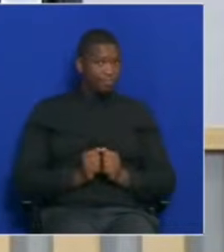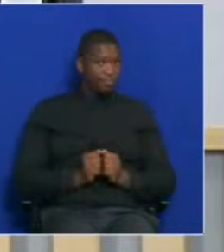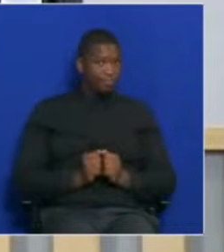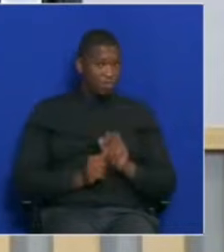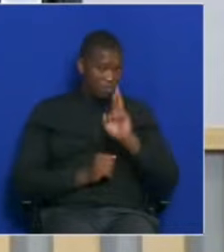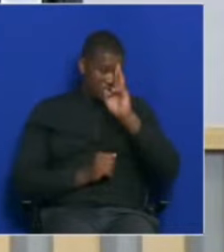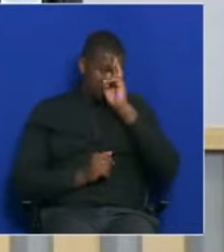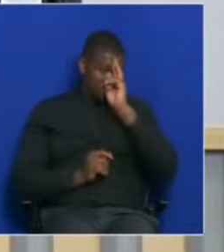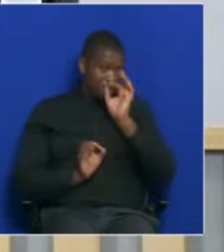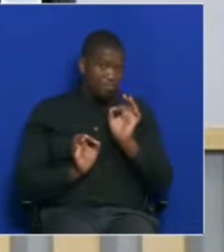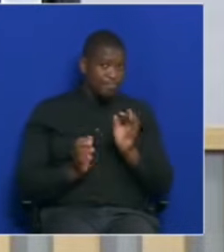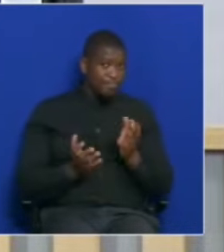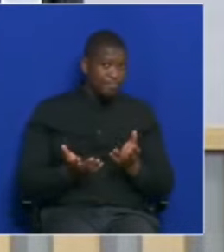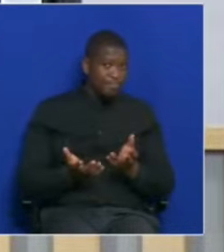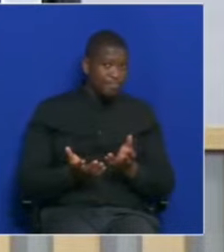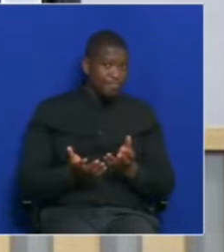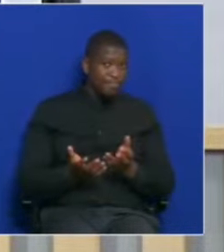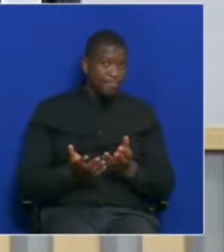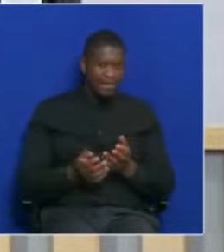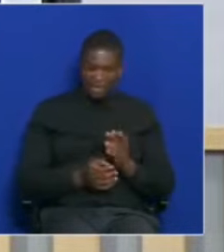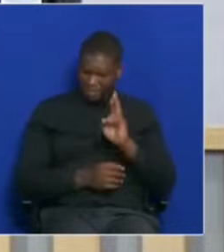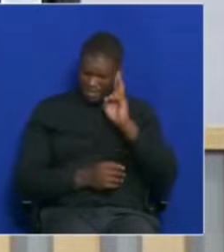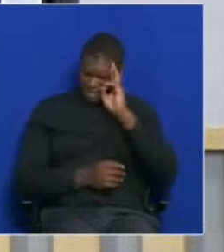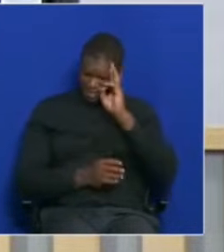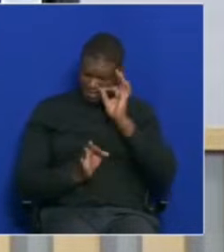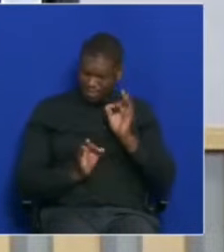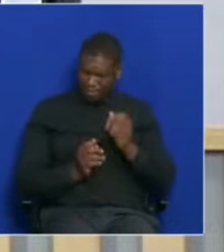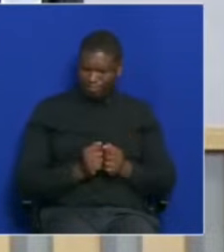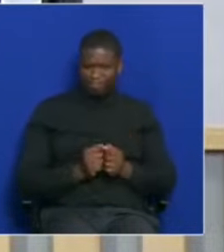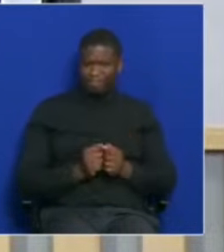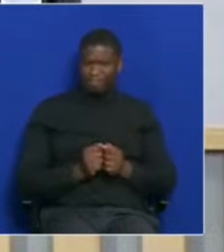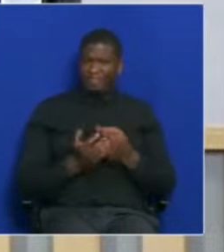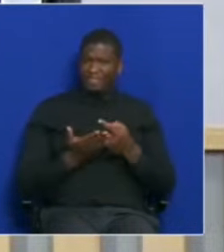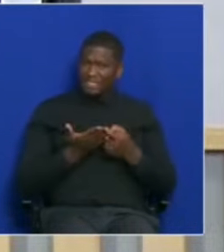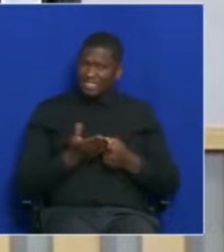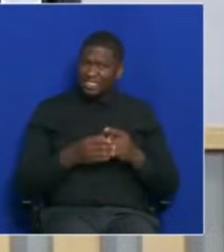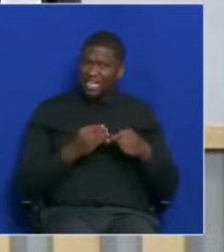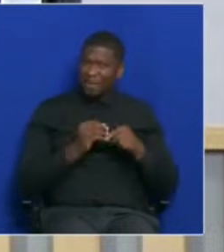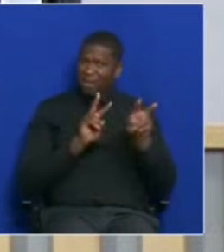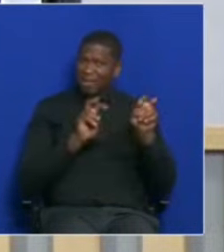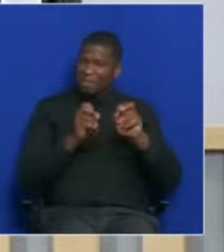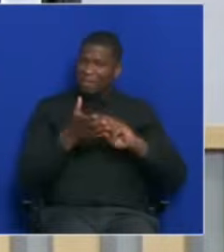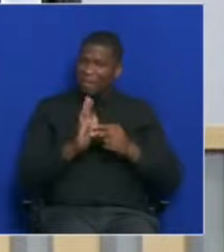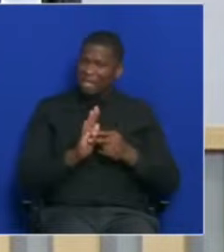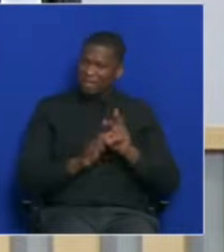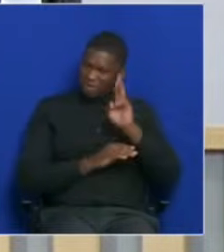plan. I don't recall any discussion about such a plan.